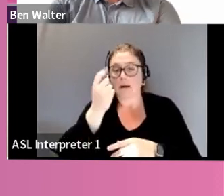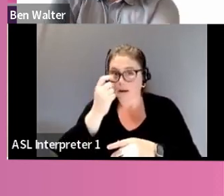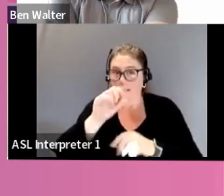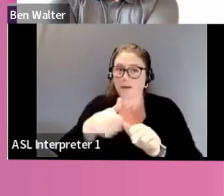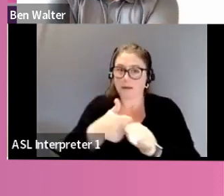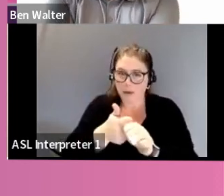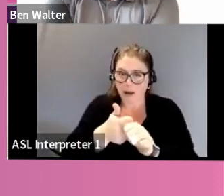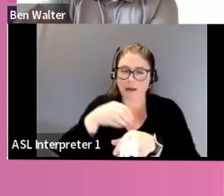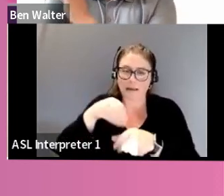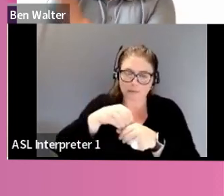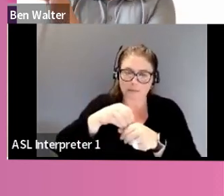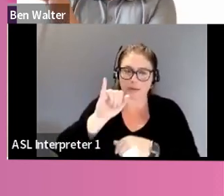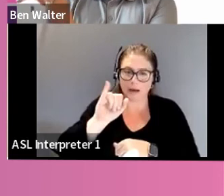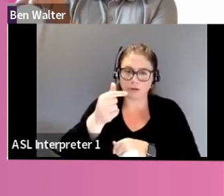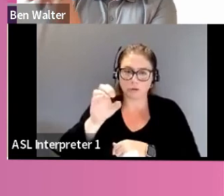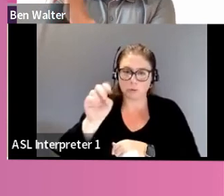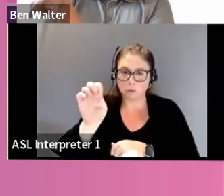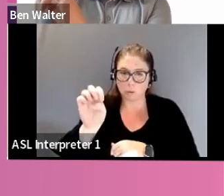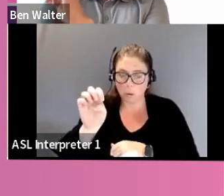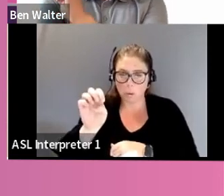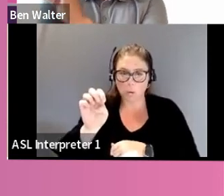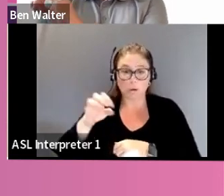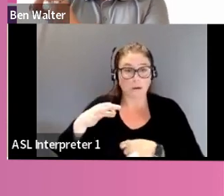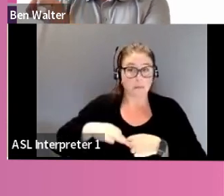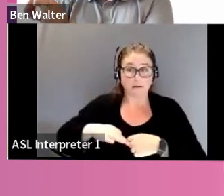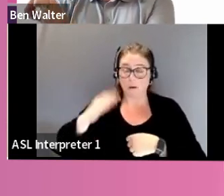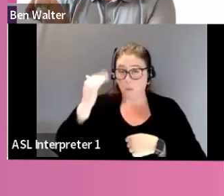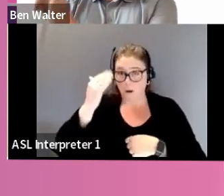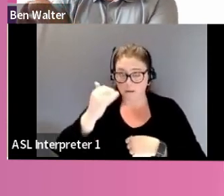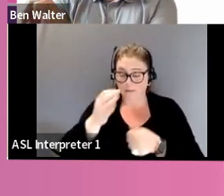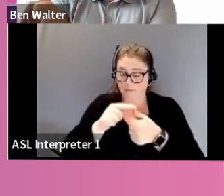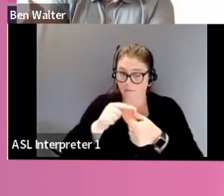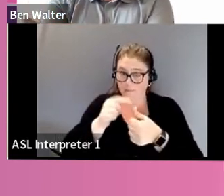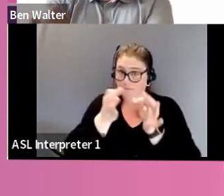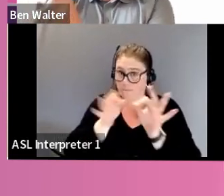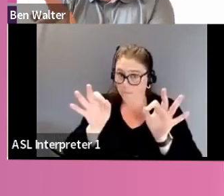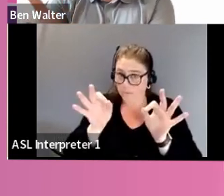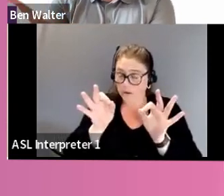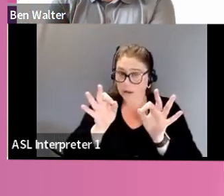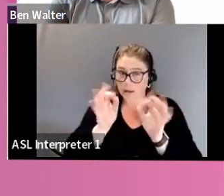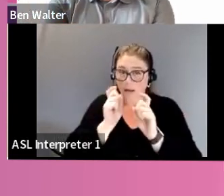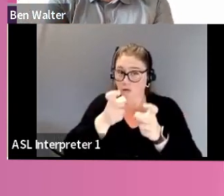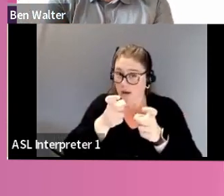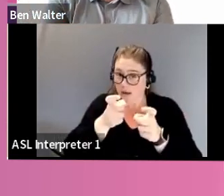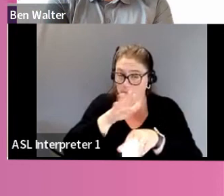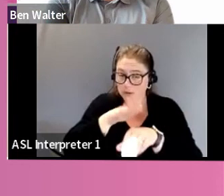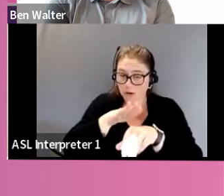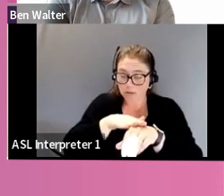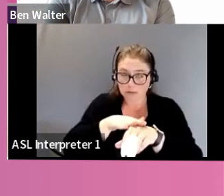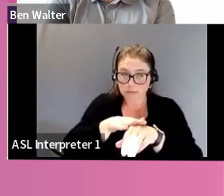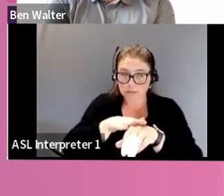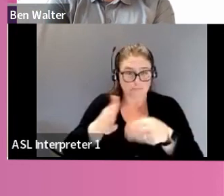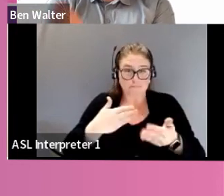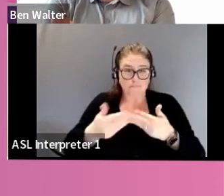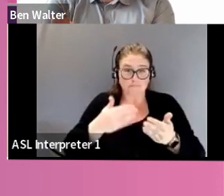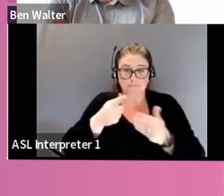The perks that you're going to get with that, right? So one, you're going to get a free grant consultation to start off with. So even if you sign up for a basic